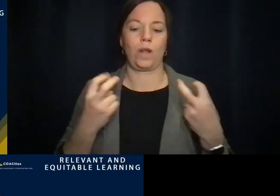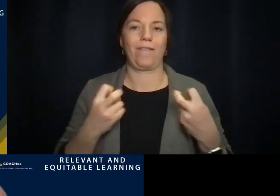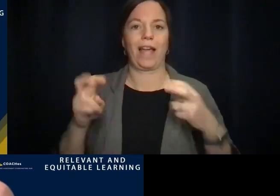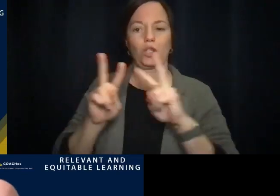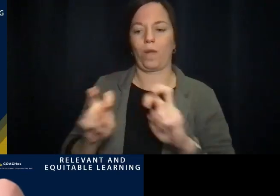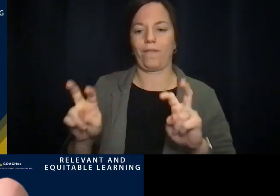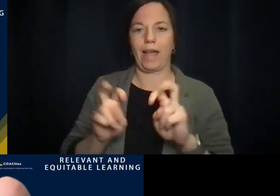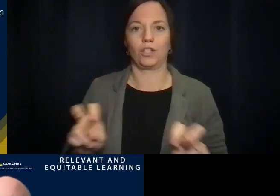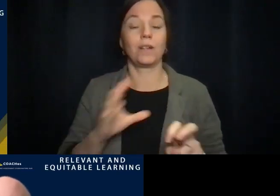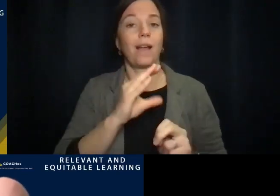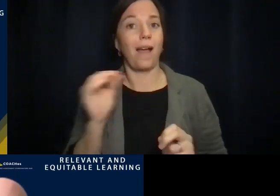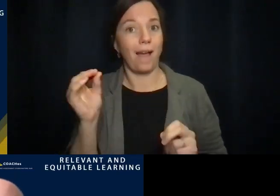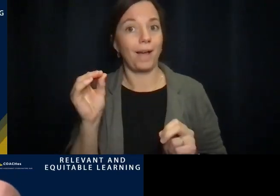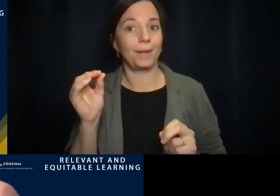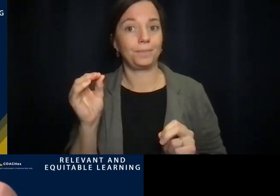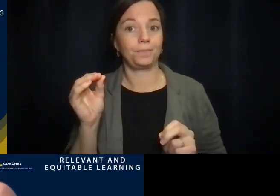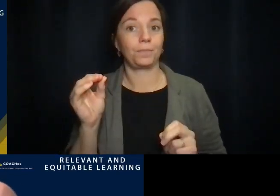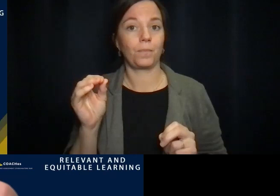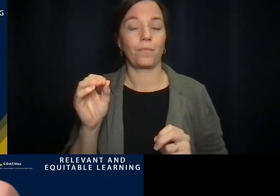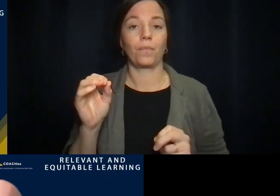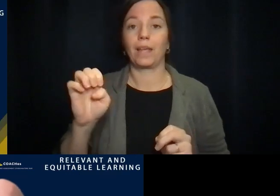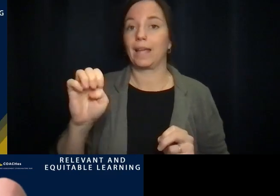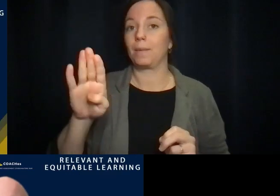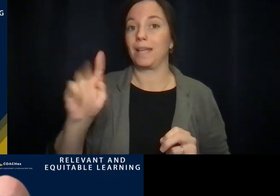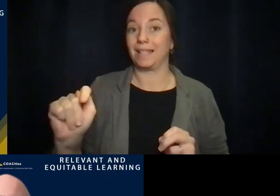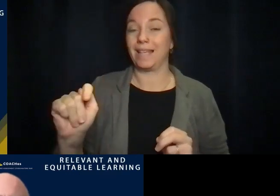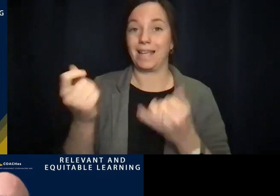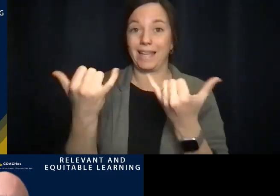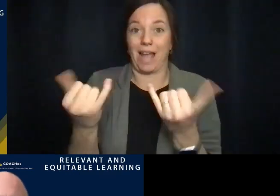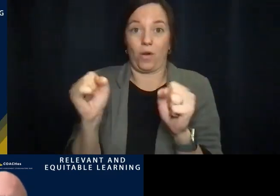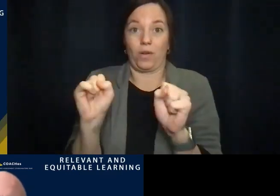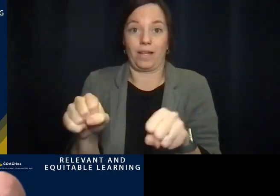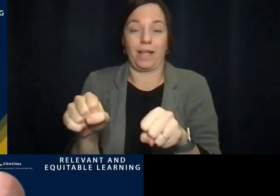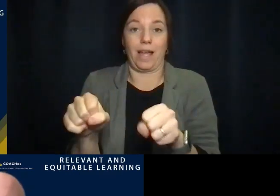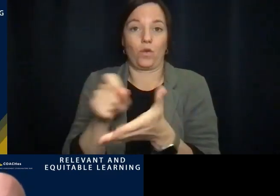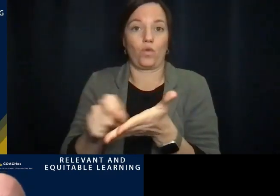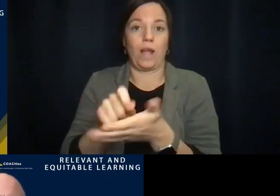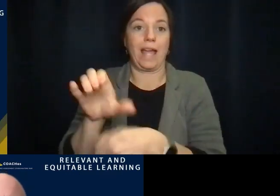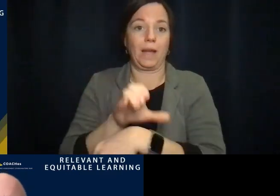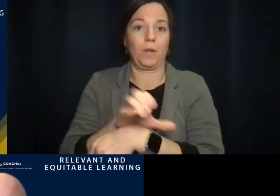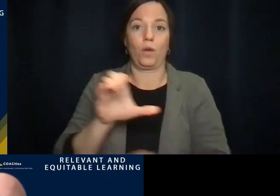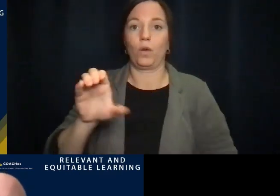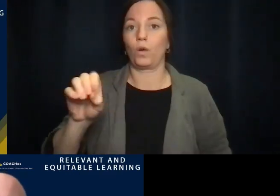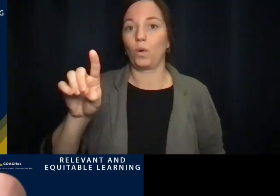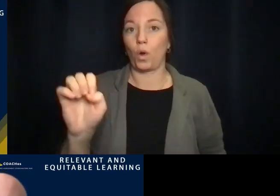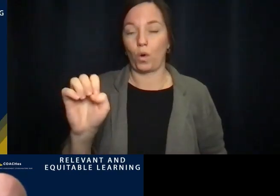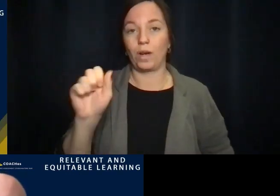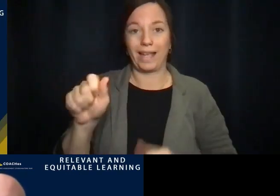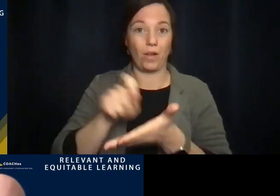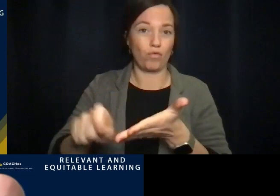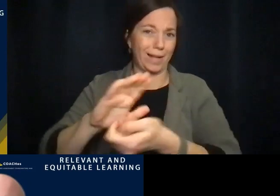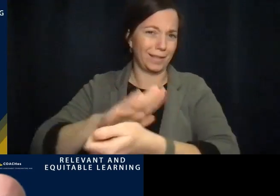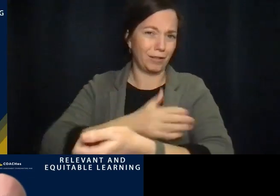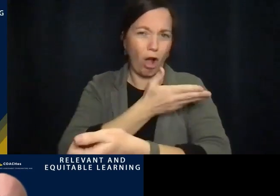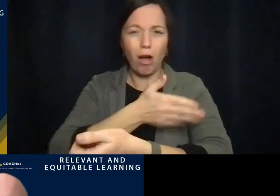alone the fact that ChatGPT can write computer code, it can write songs, it